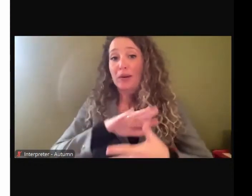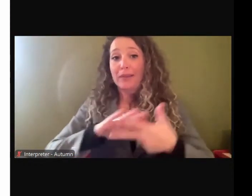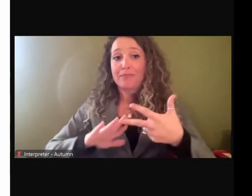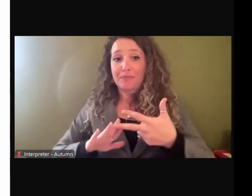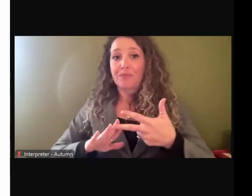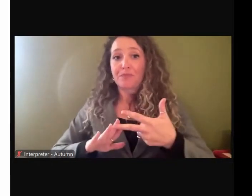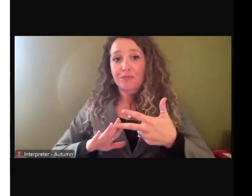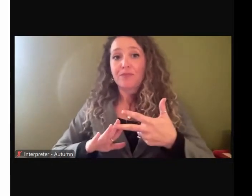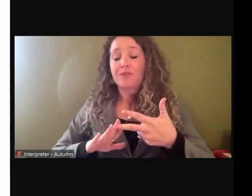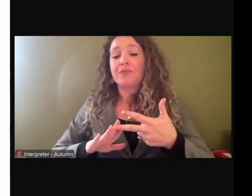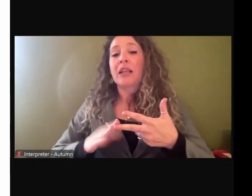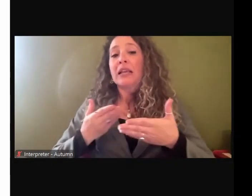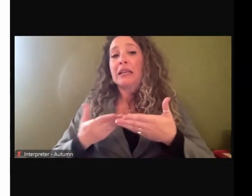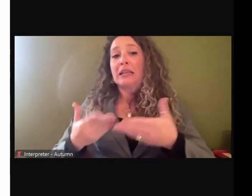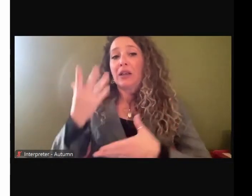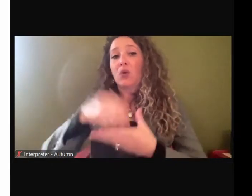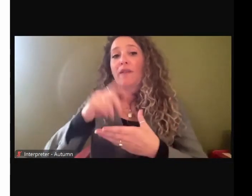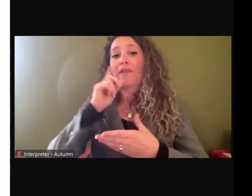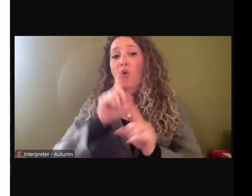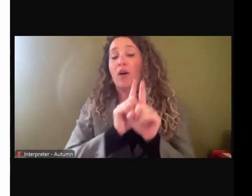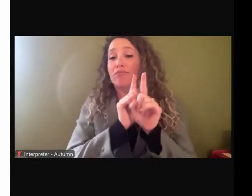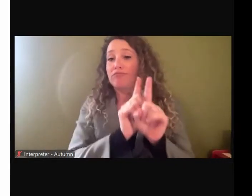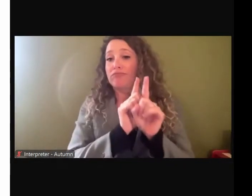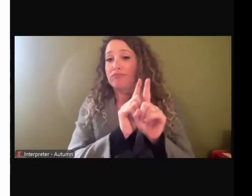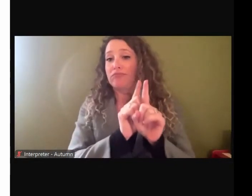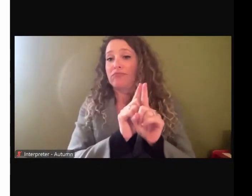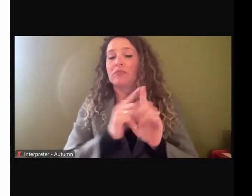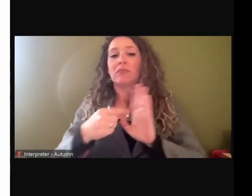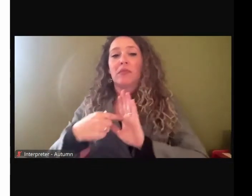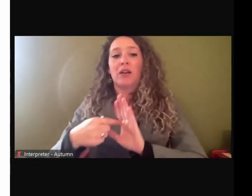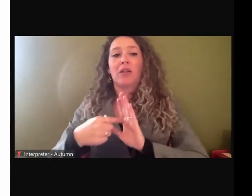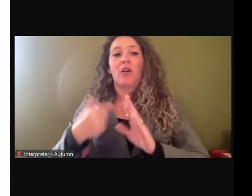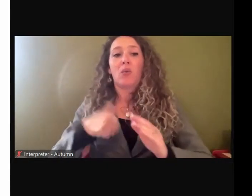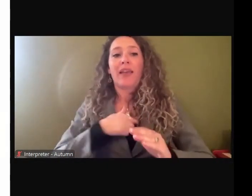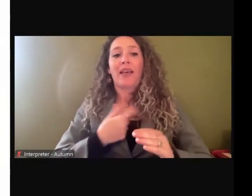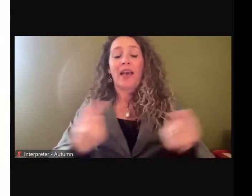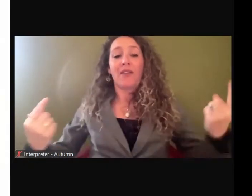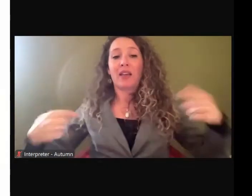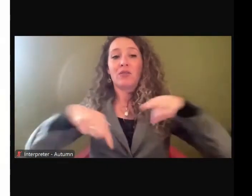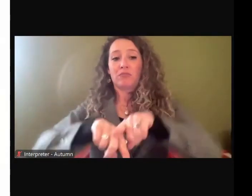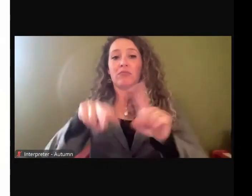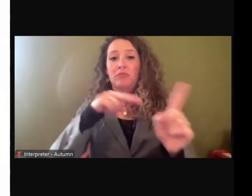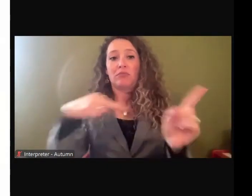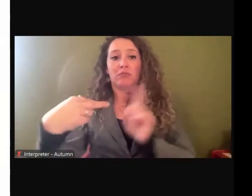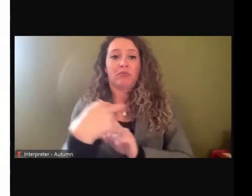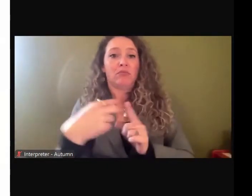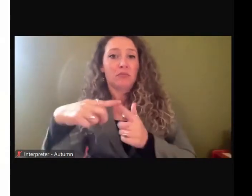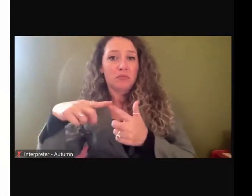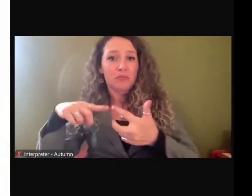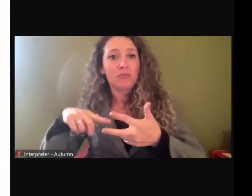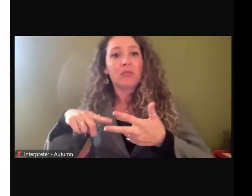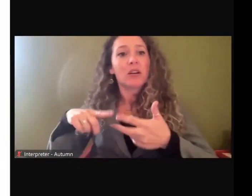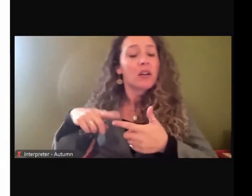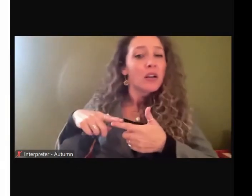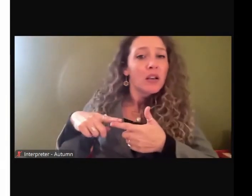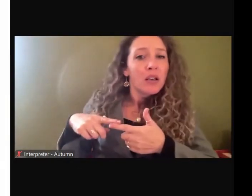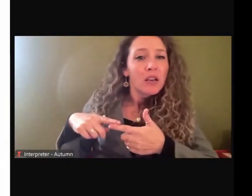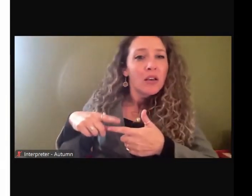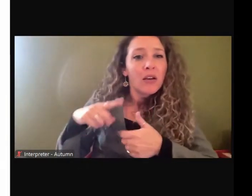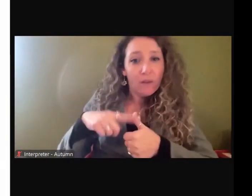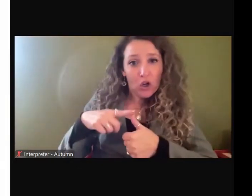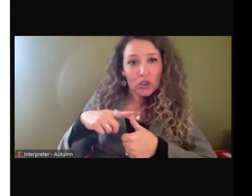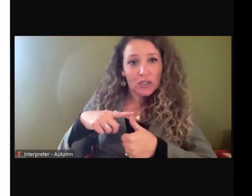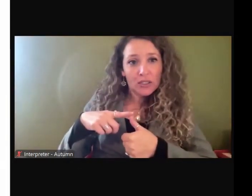that drive our disability research lab. We have intersectional perspectives, practical strategies, and systemic impacts. So first,